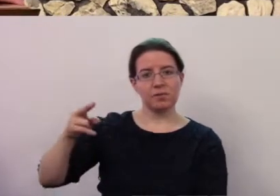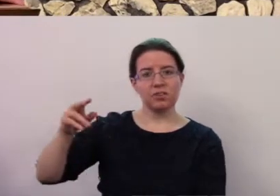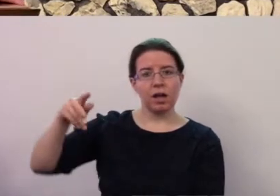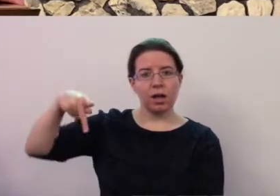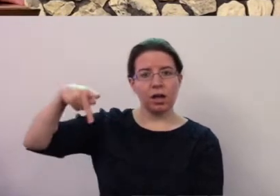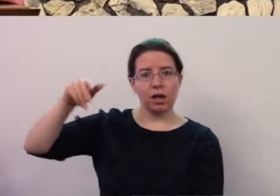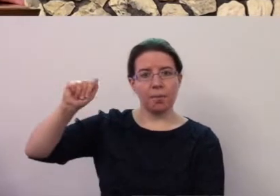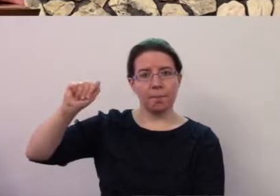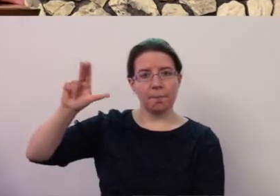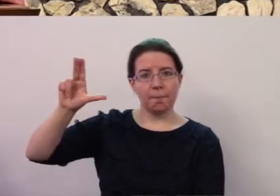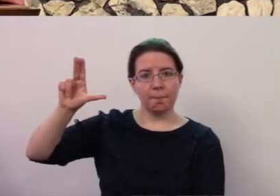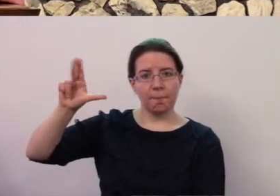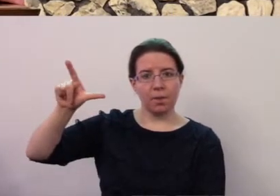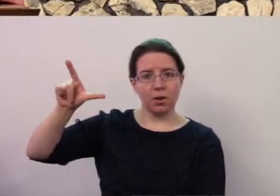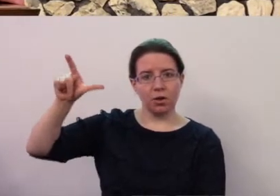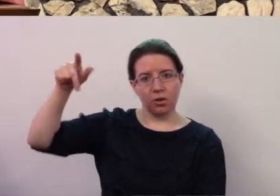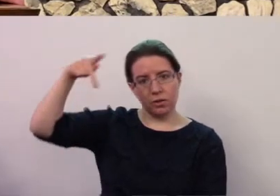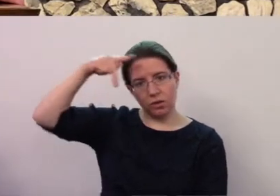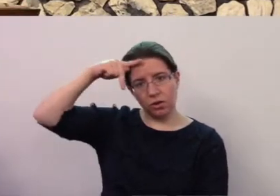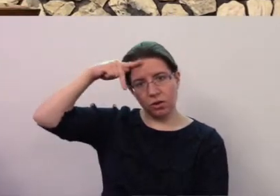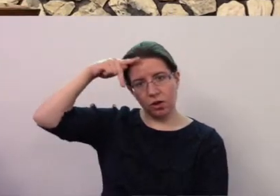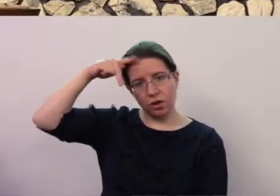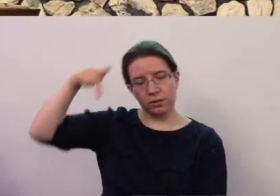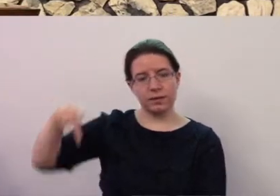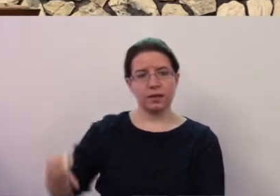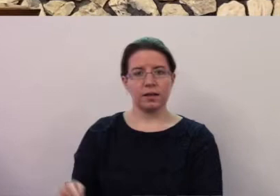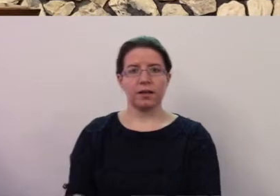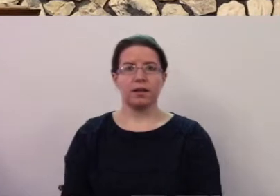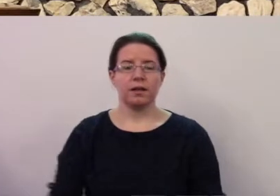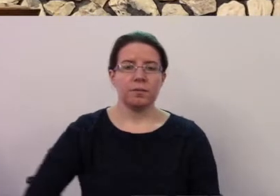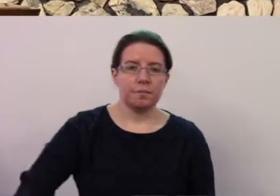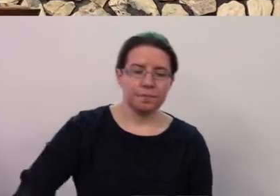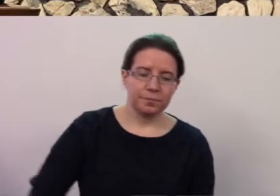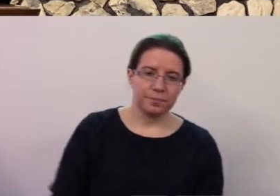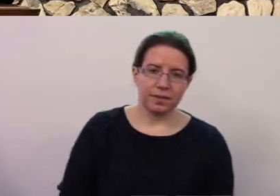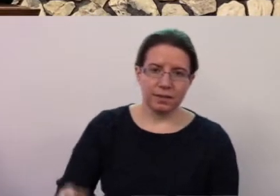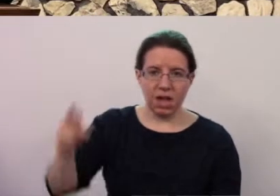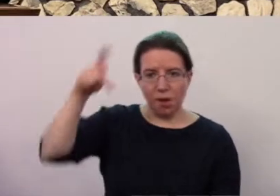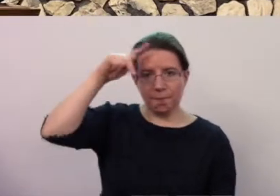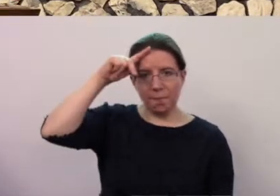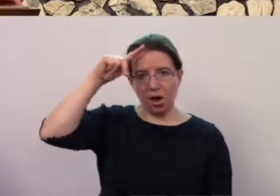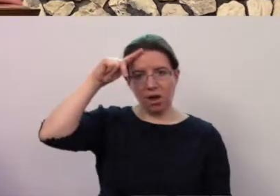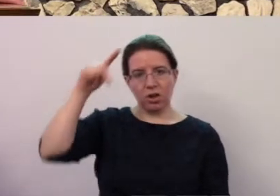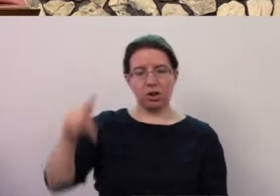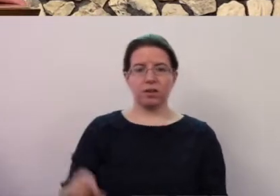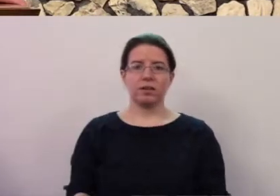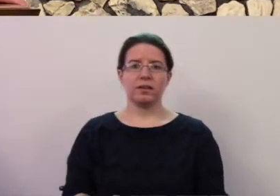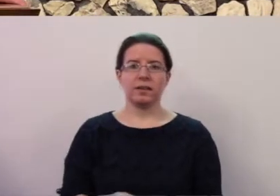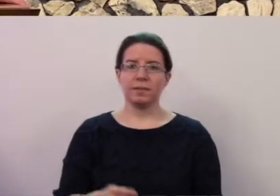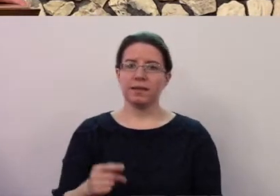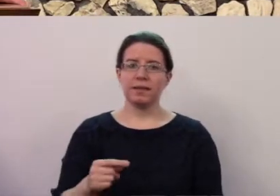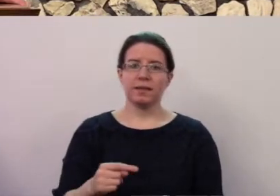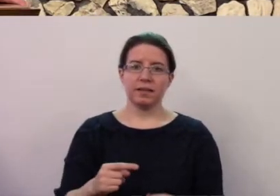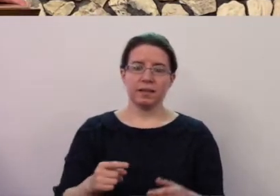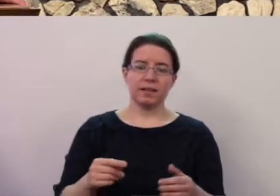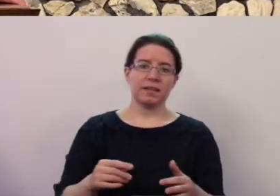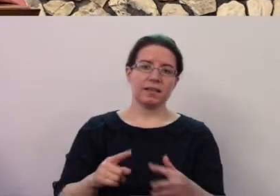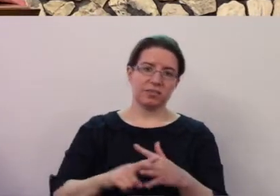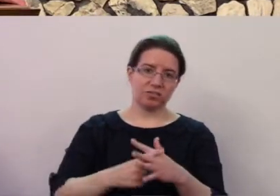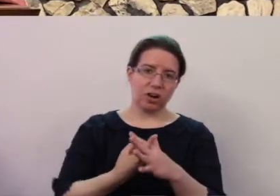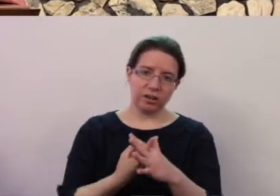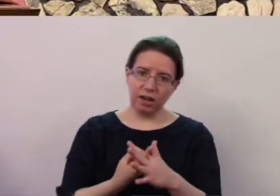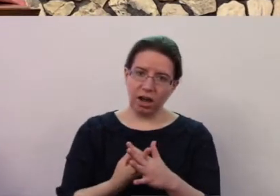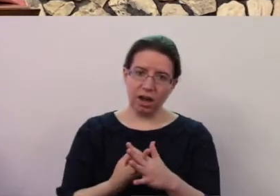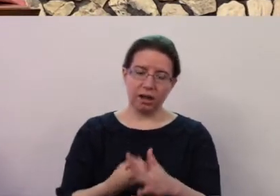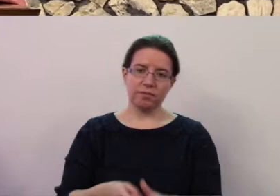And he was a persecutor of believers in Christ. But after he saw the light and was filled with the Holy Ghost, he became